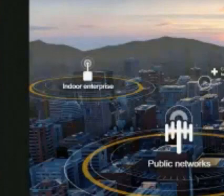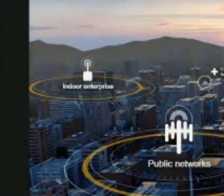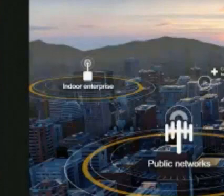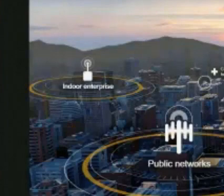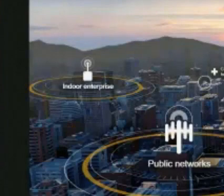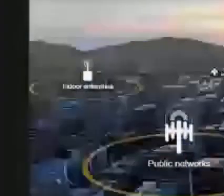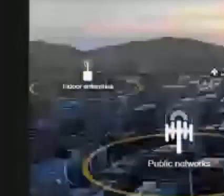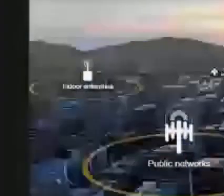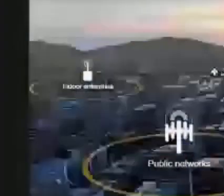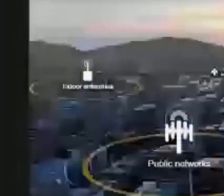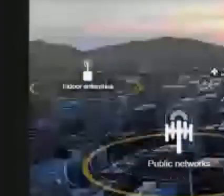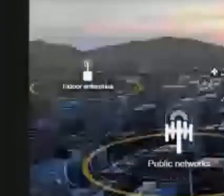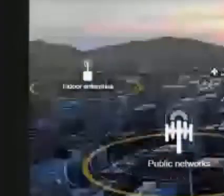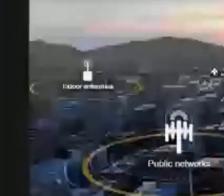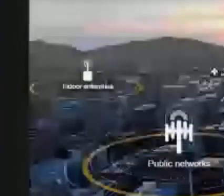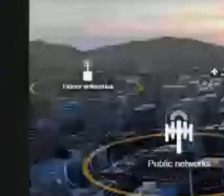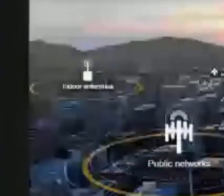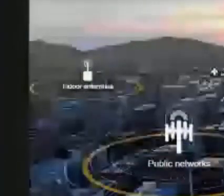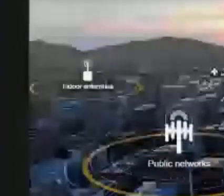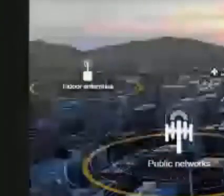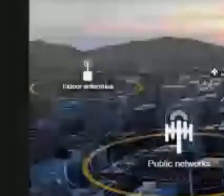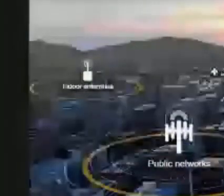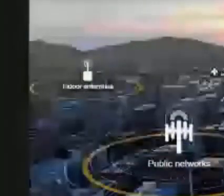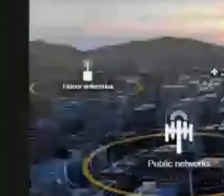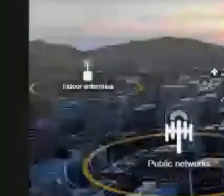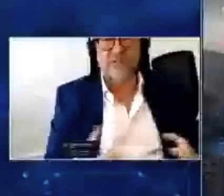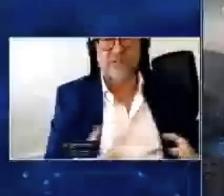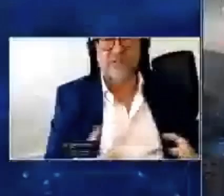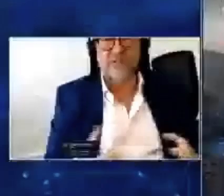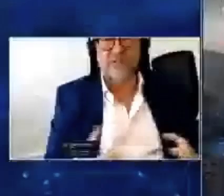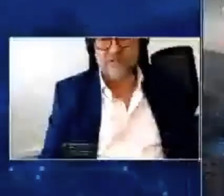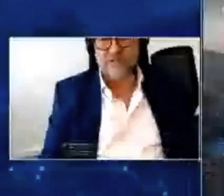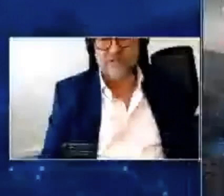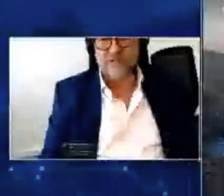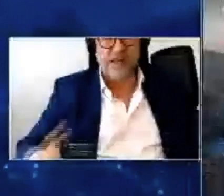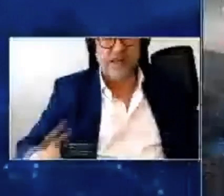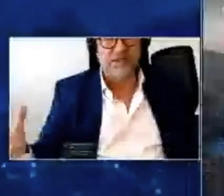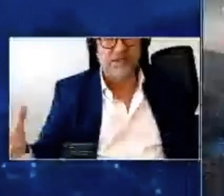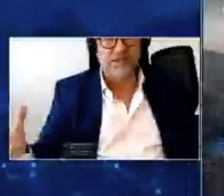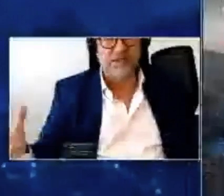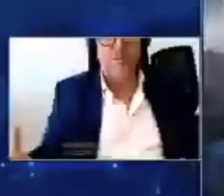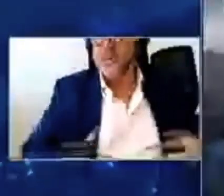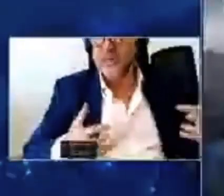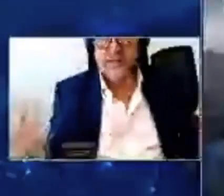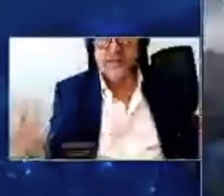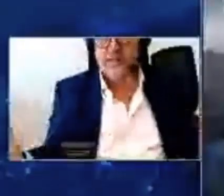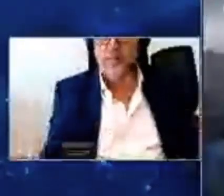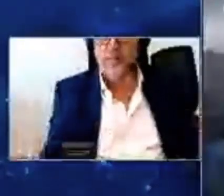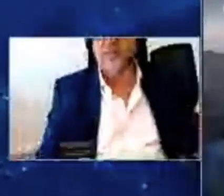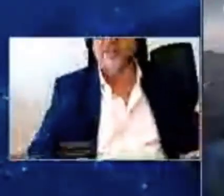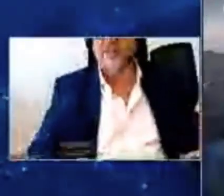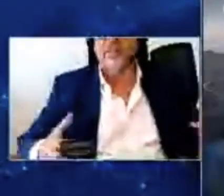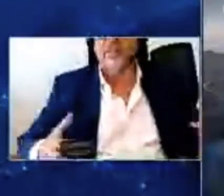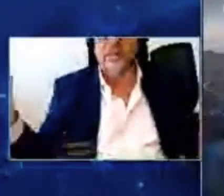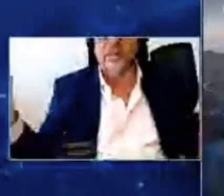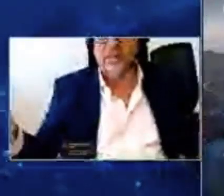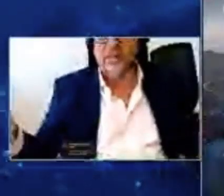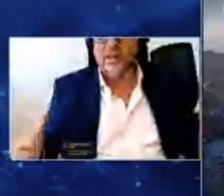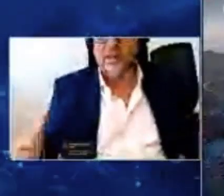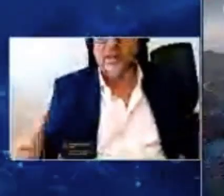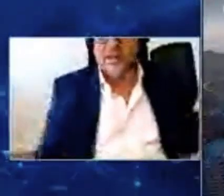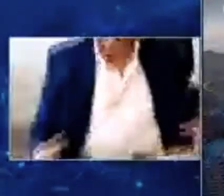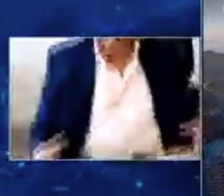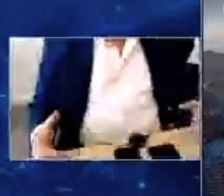the development of the system with connectivity for many things that we have been talking about. We are talking